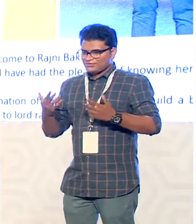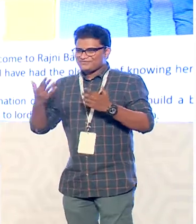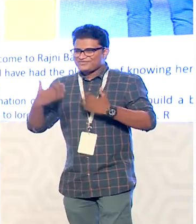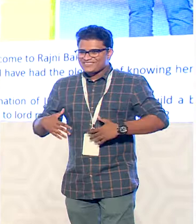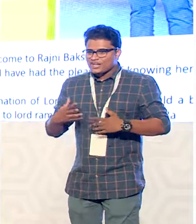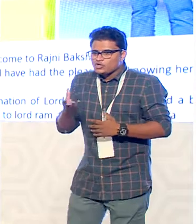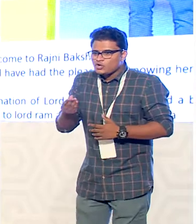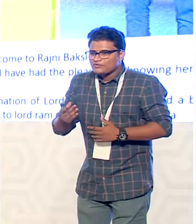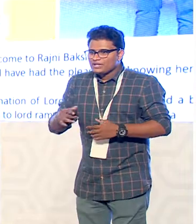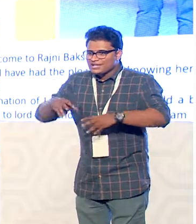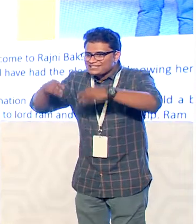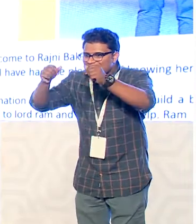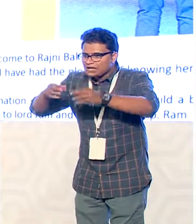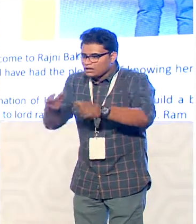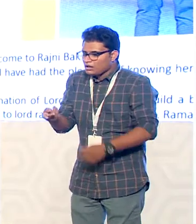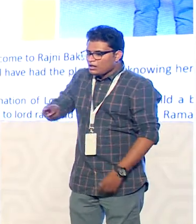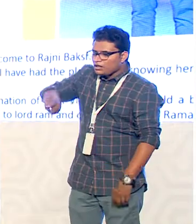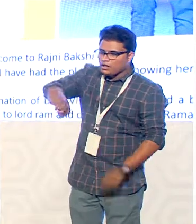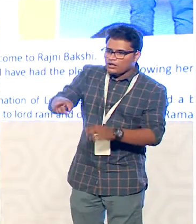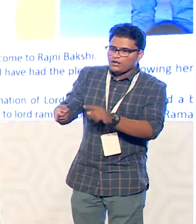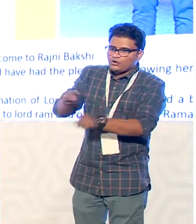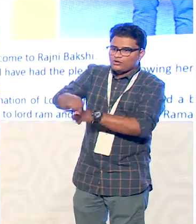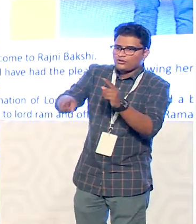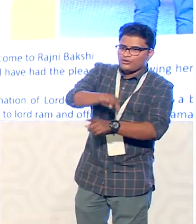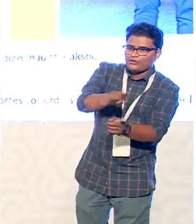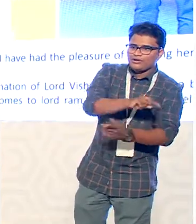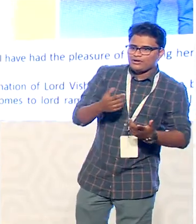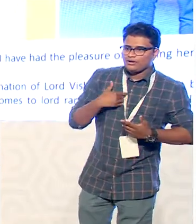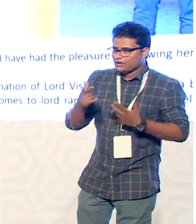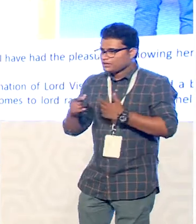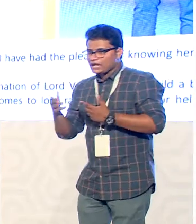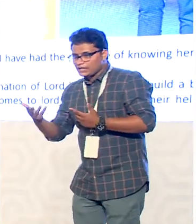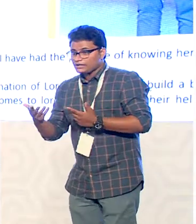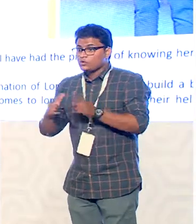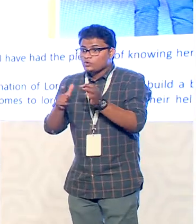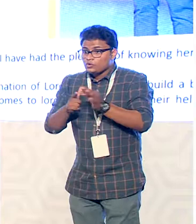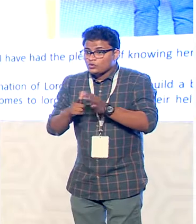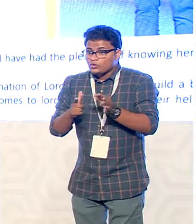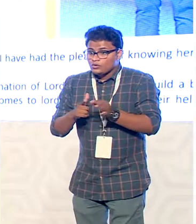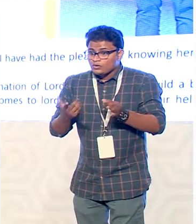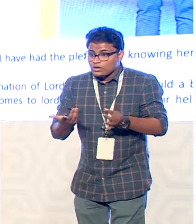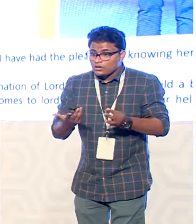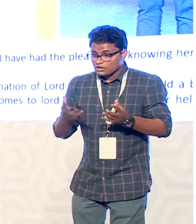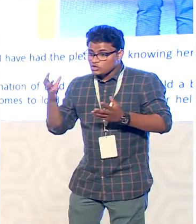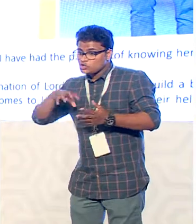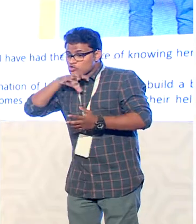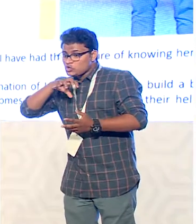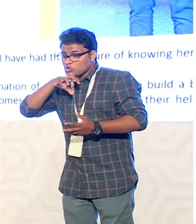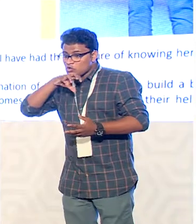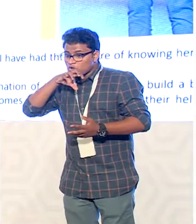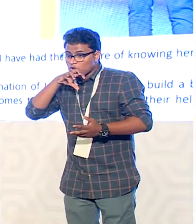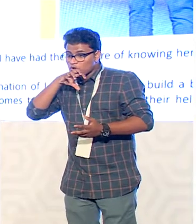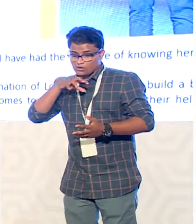soft sand on the beach, and then rushing to where the stones are being lined up and shaking the sand off. They